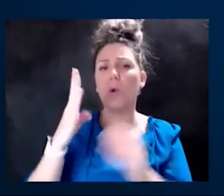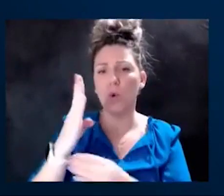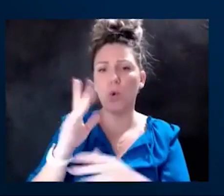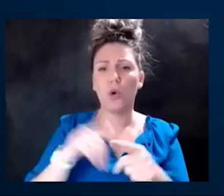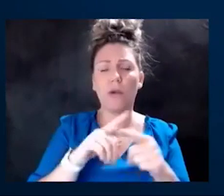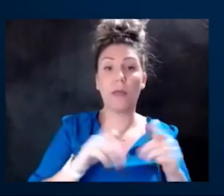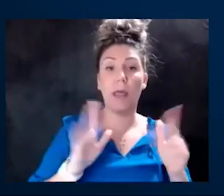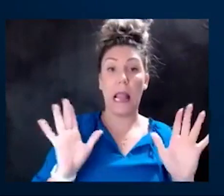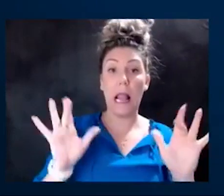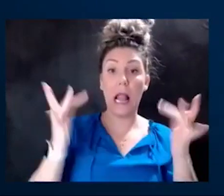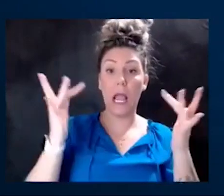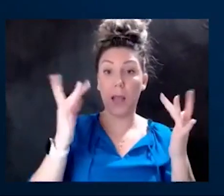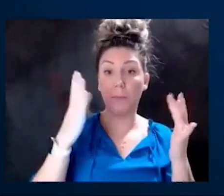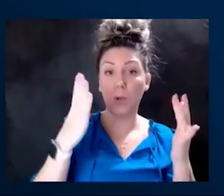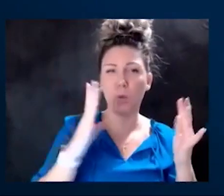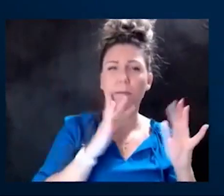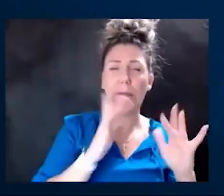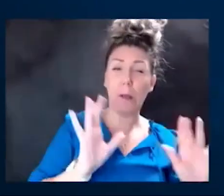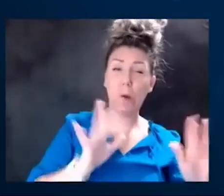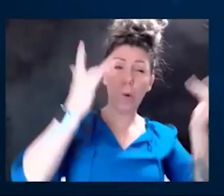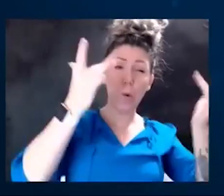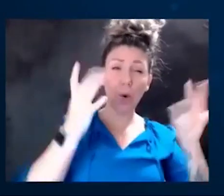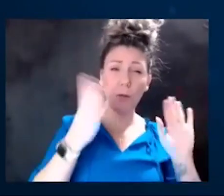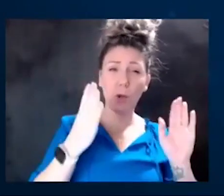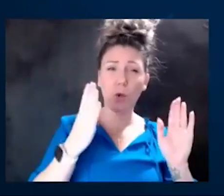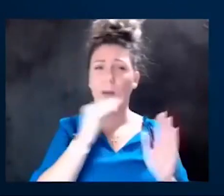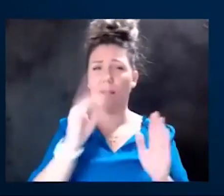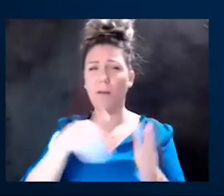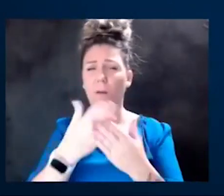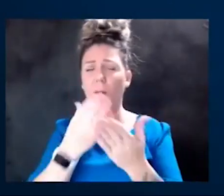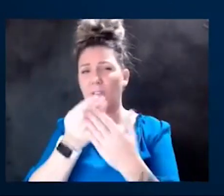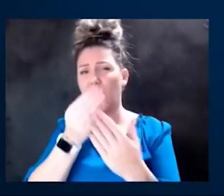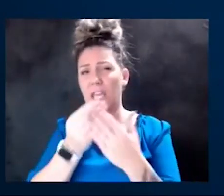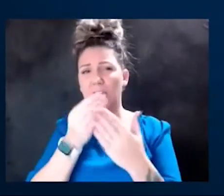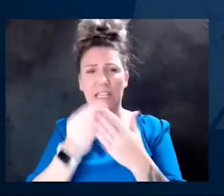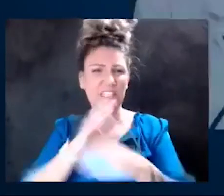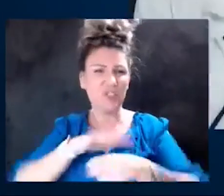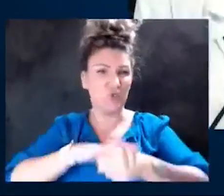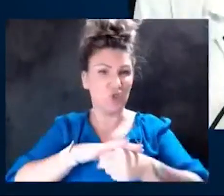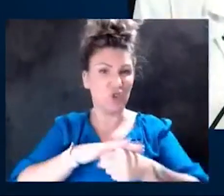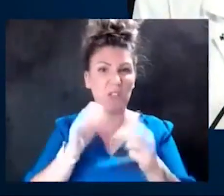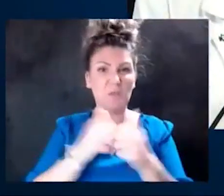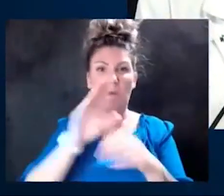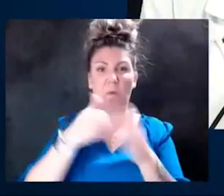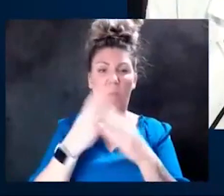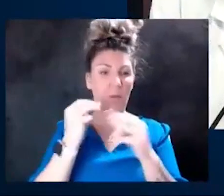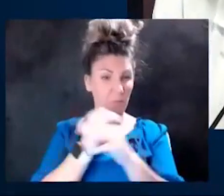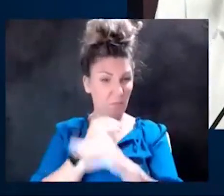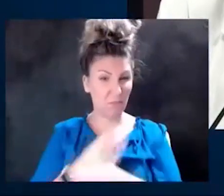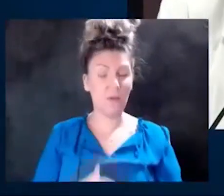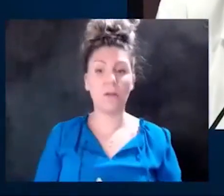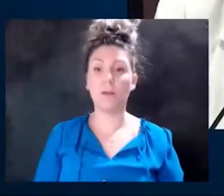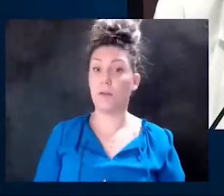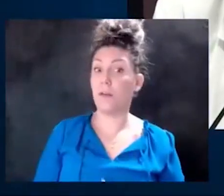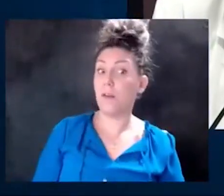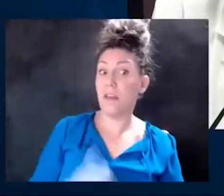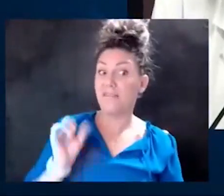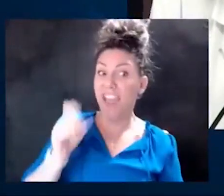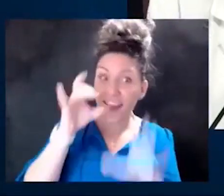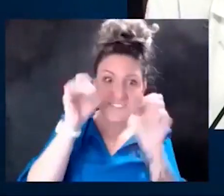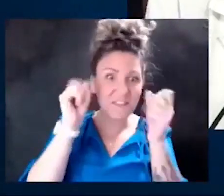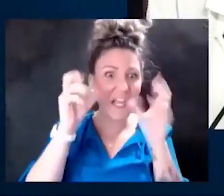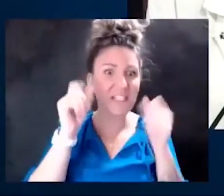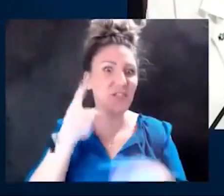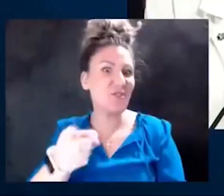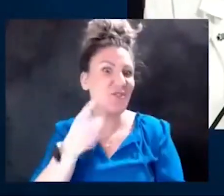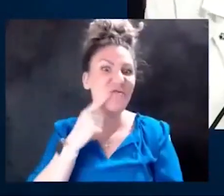the most financial stress along any of these financial metrics. It is a fascinating thing. You are a data nerd, by the way. I could hear it when you say,